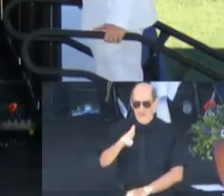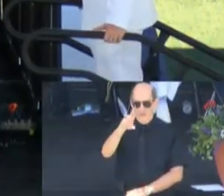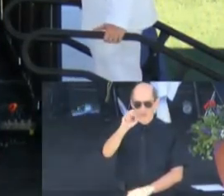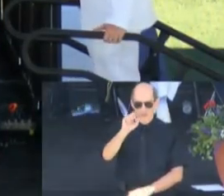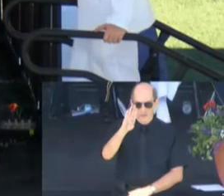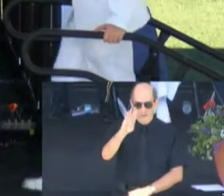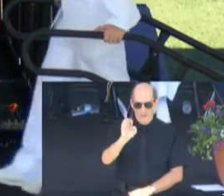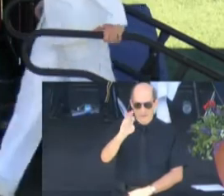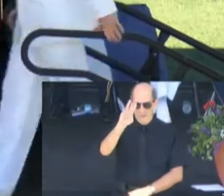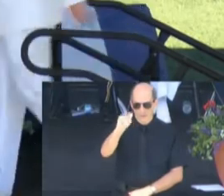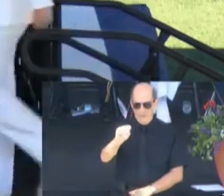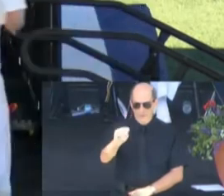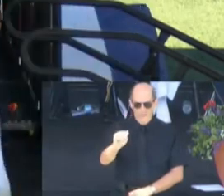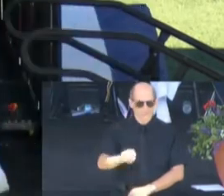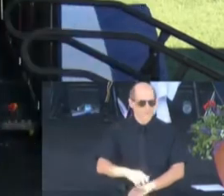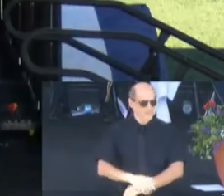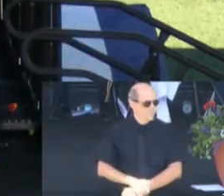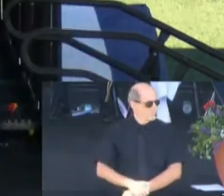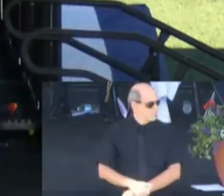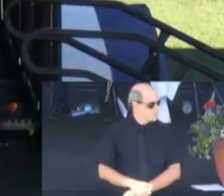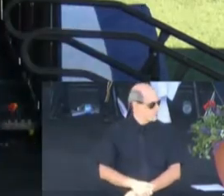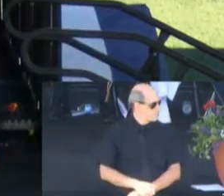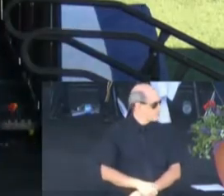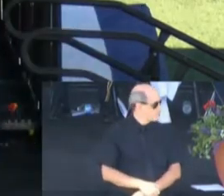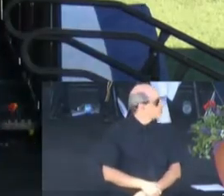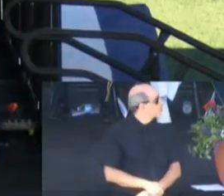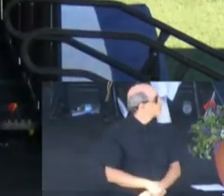Robert William Kennedy III.